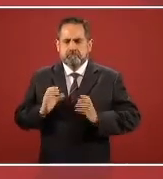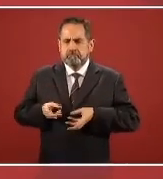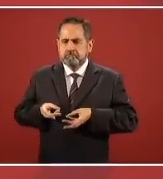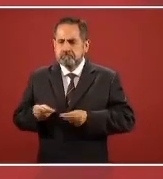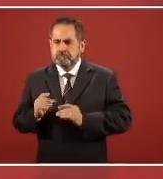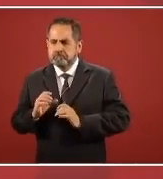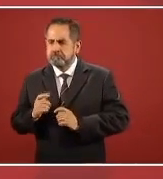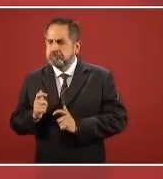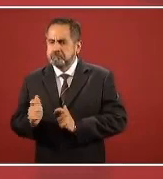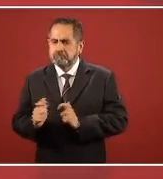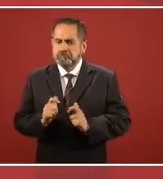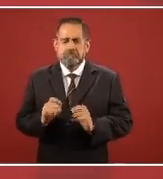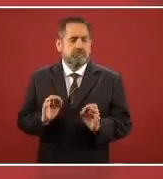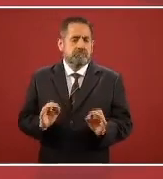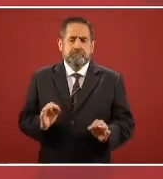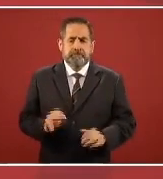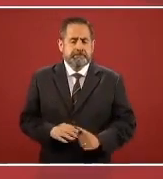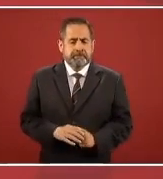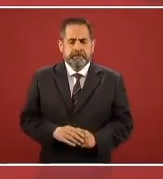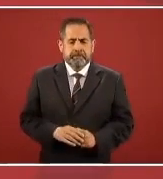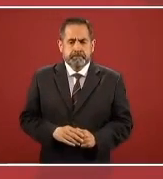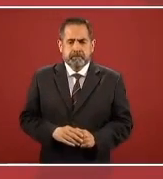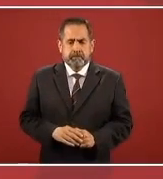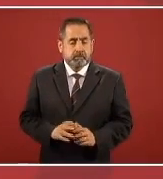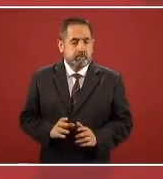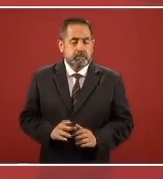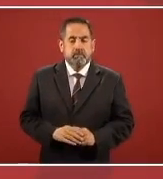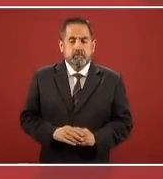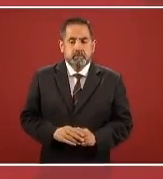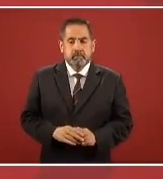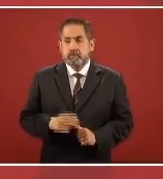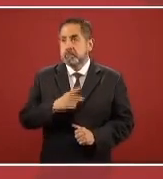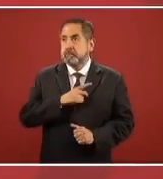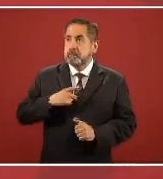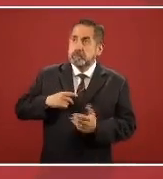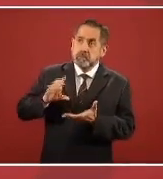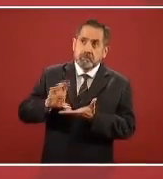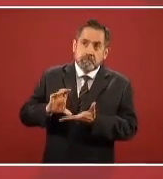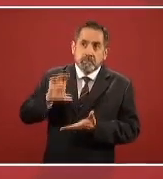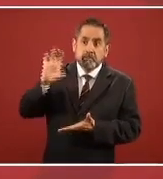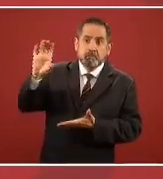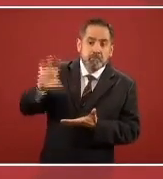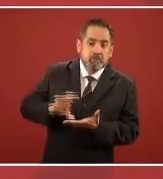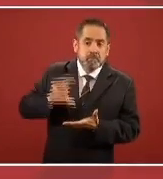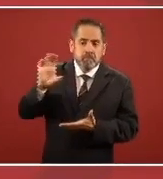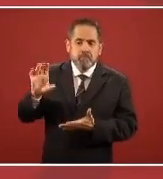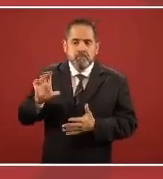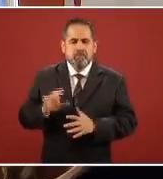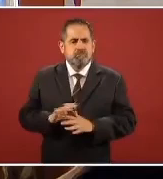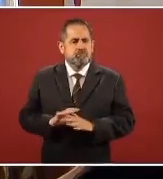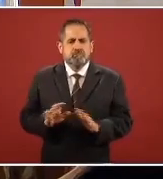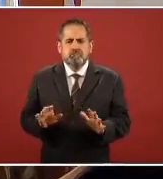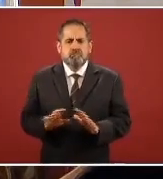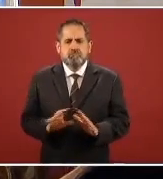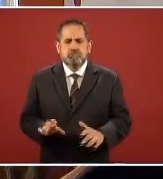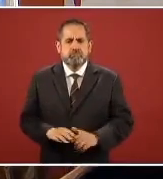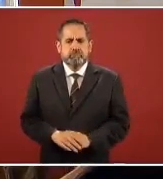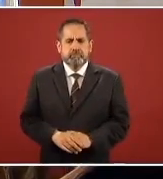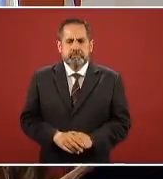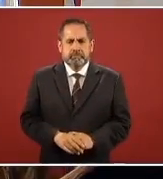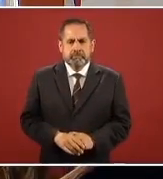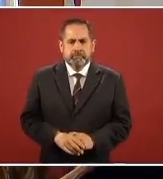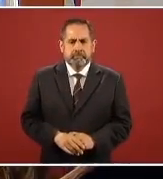its management of public finances. No se endeudó el país. They have not indebted we have not indebted the